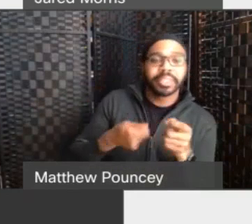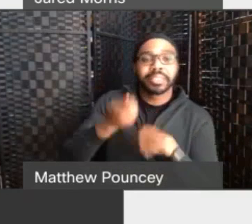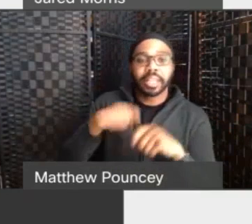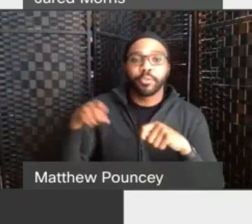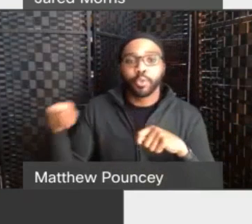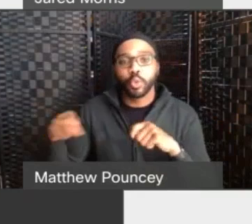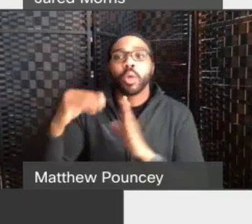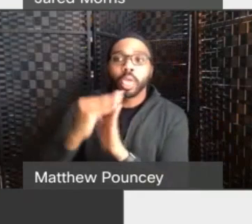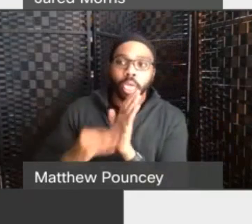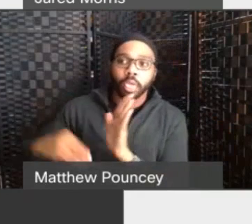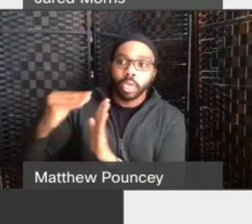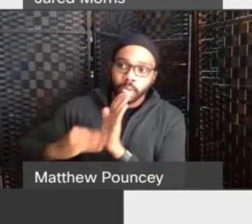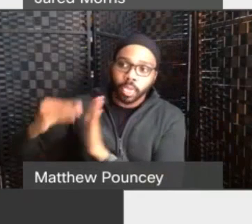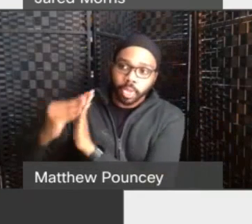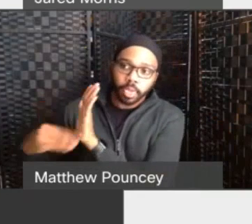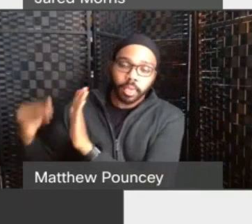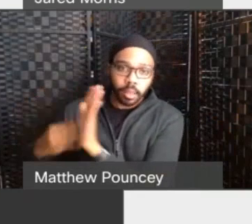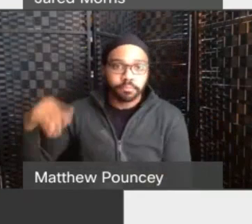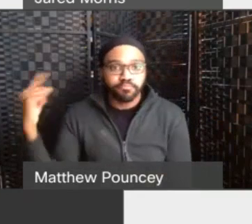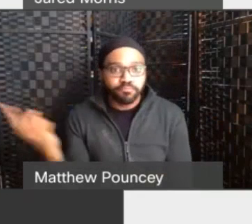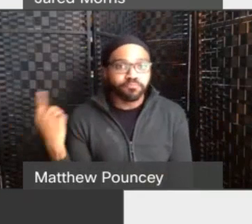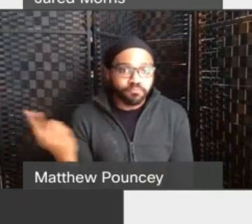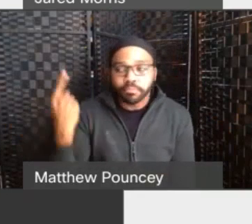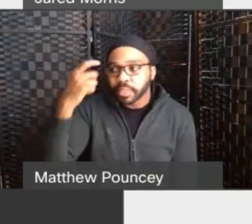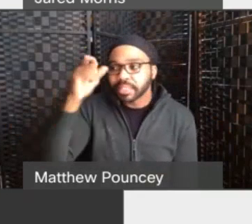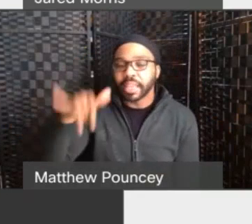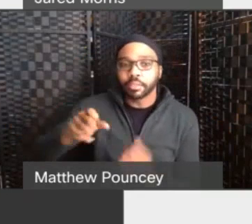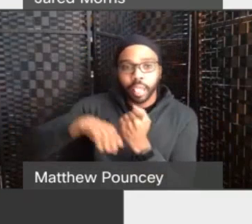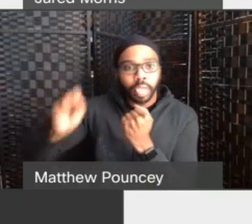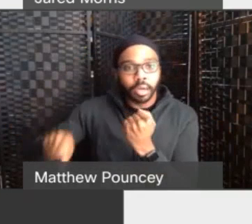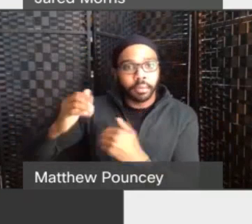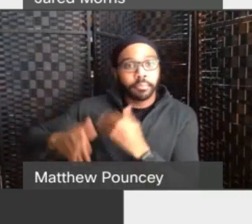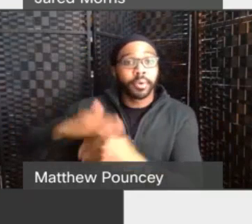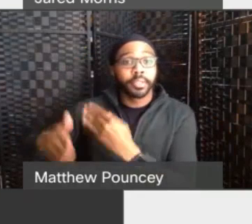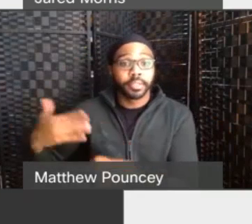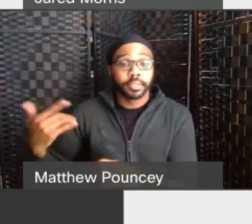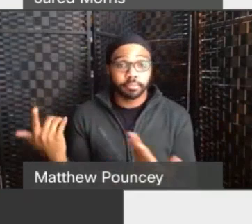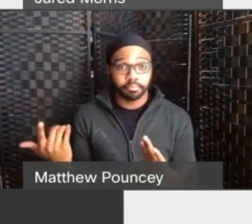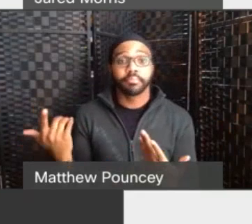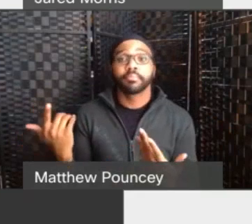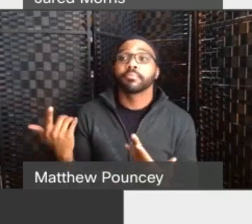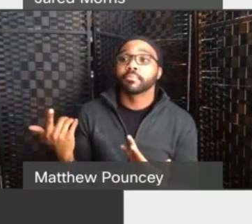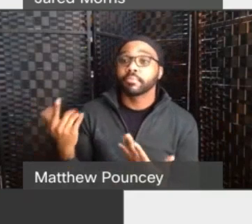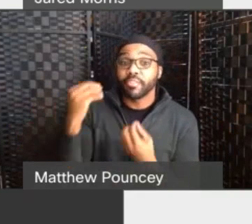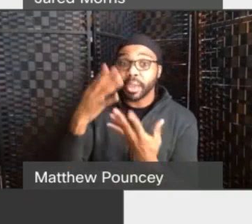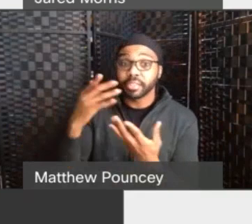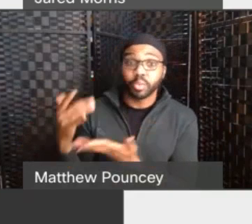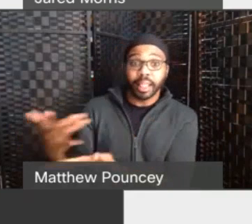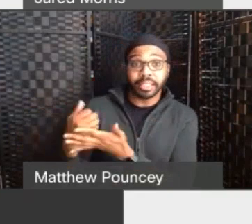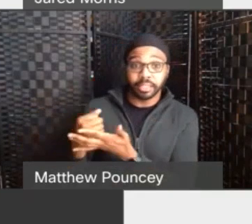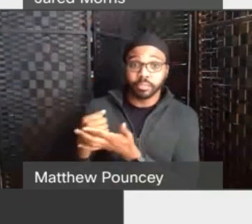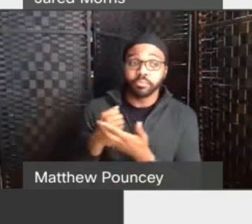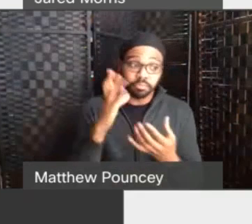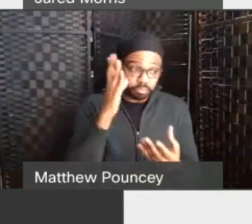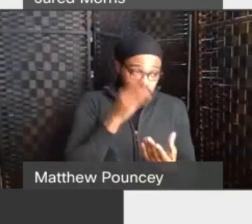that form all the time, because it's a very lengthy process. So the data has been collected, as I said, and it's in these profiles.